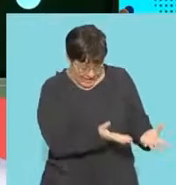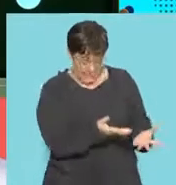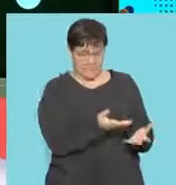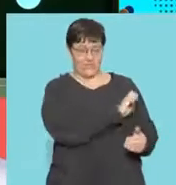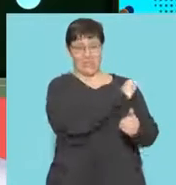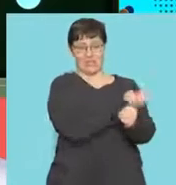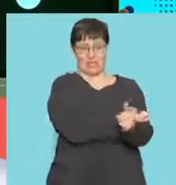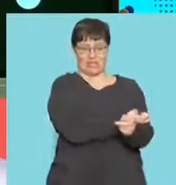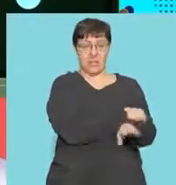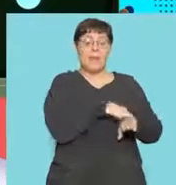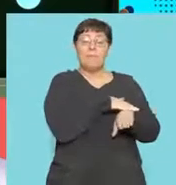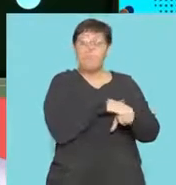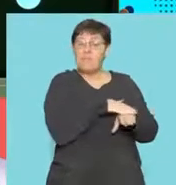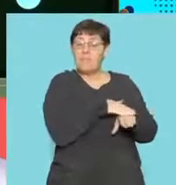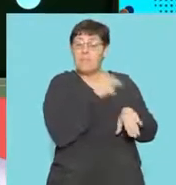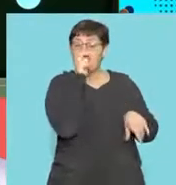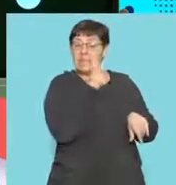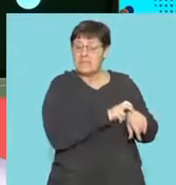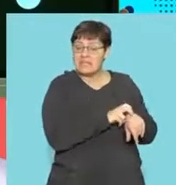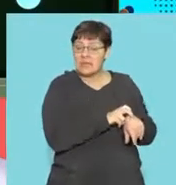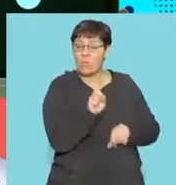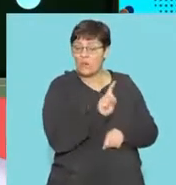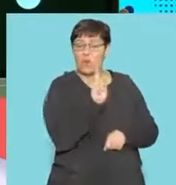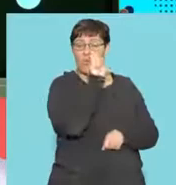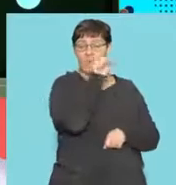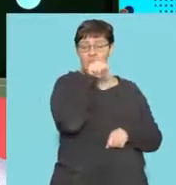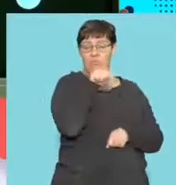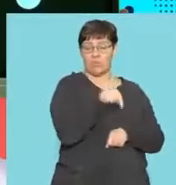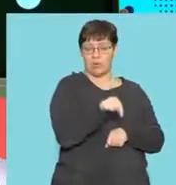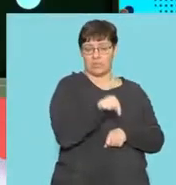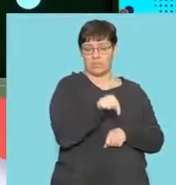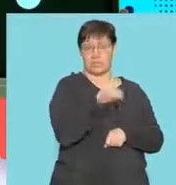energy, and the minimum amount of energy is a value of